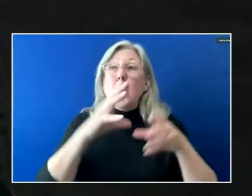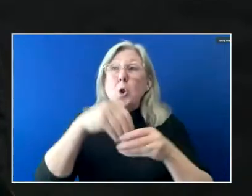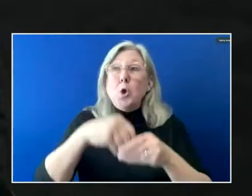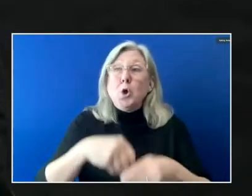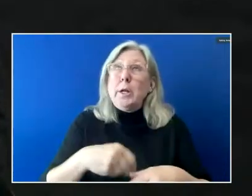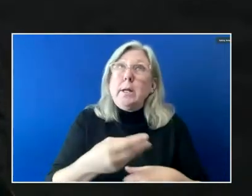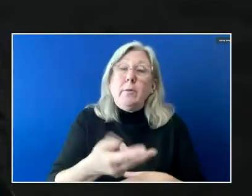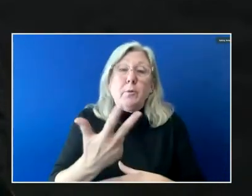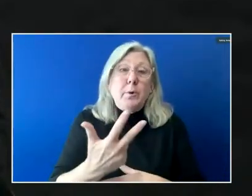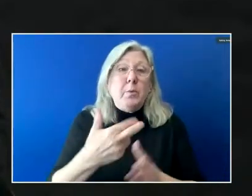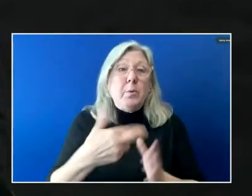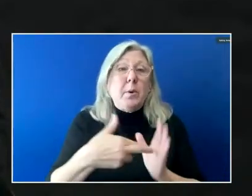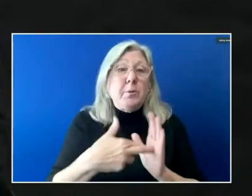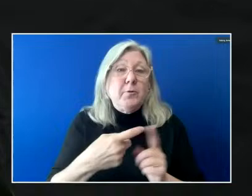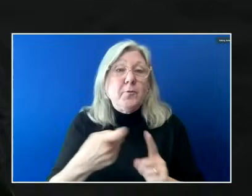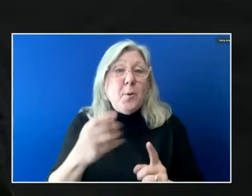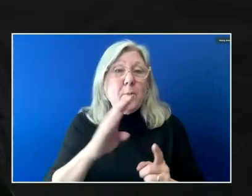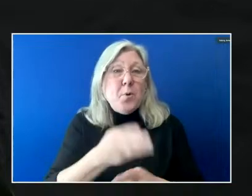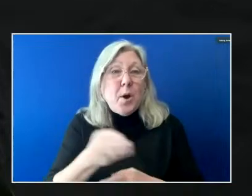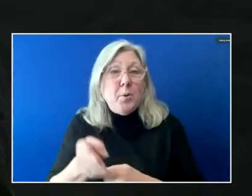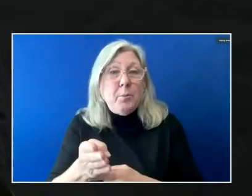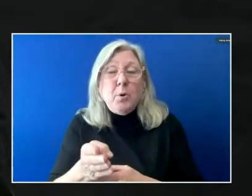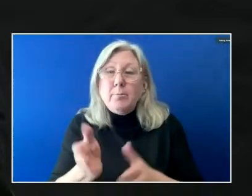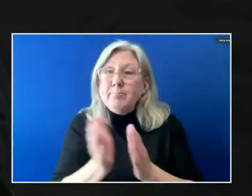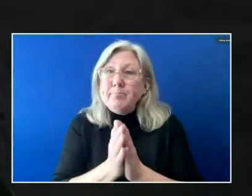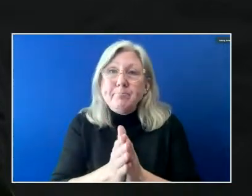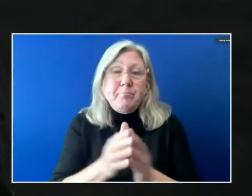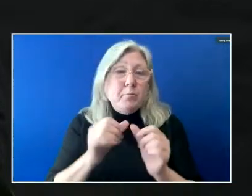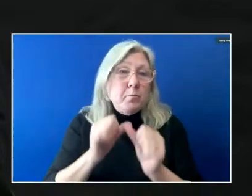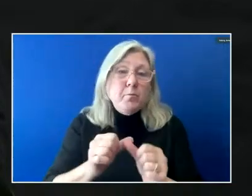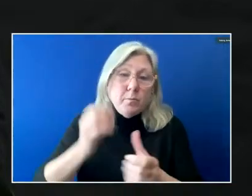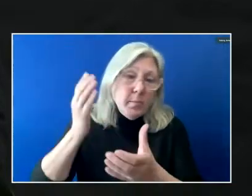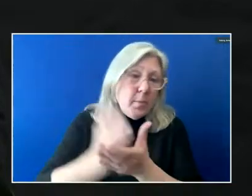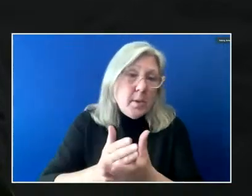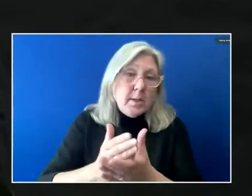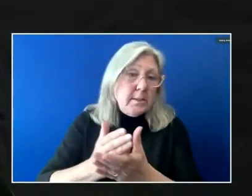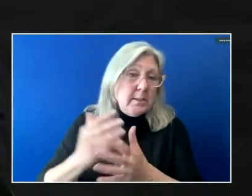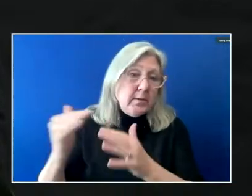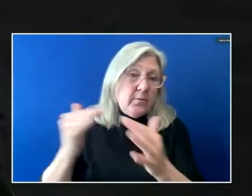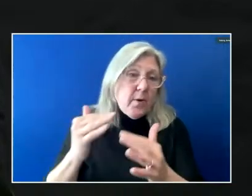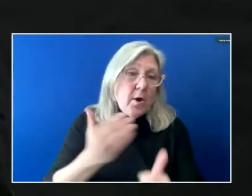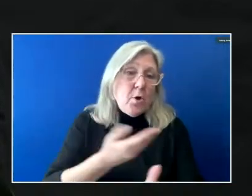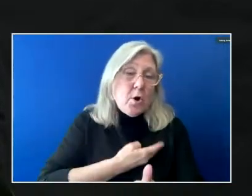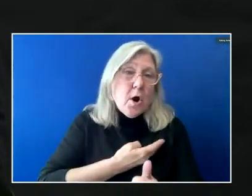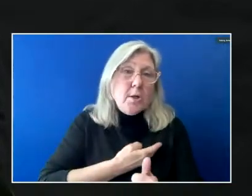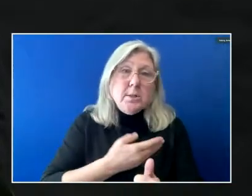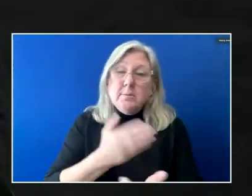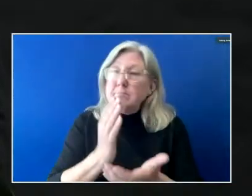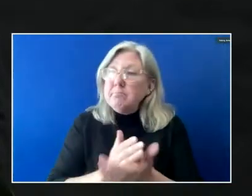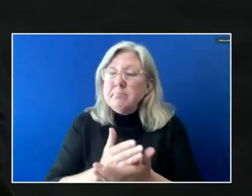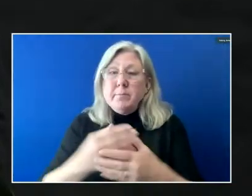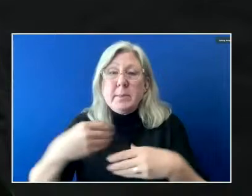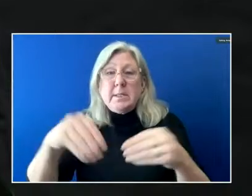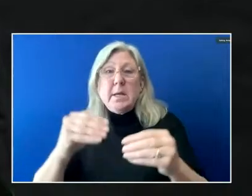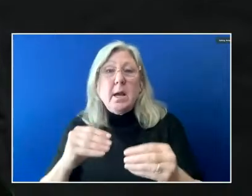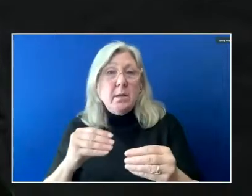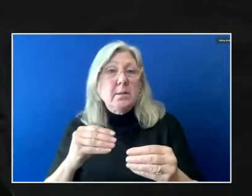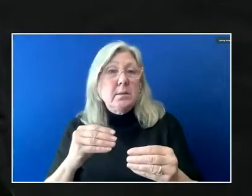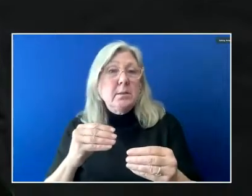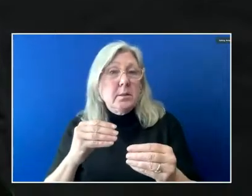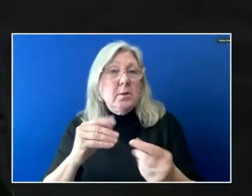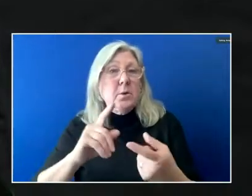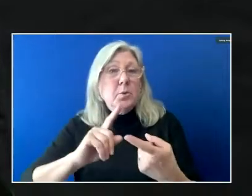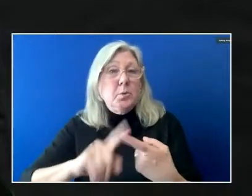President Biden to demand a permanent ceasefire in Gaza and to conditionally halt any further armed sales or military aid to the Israeli government and